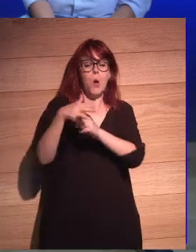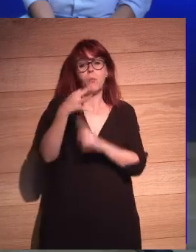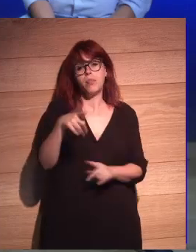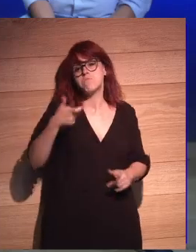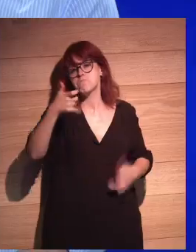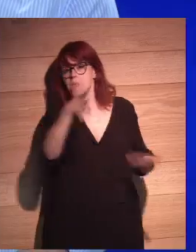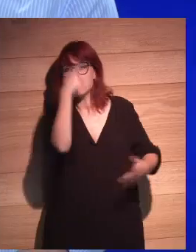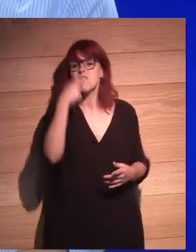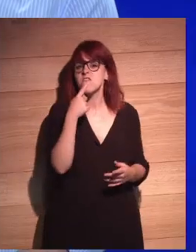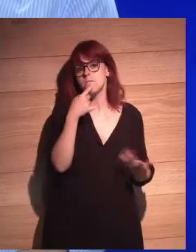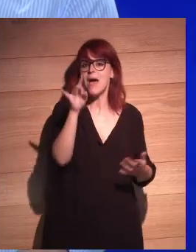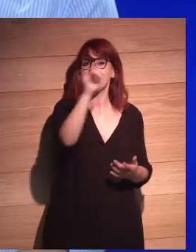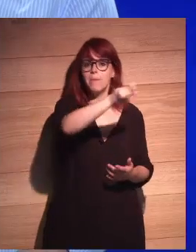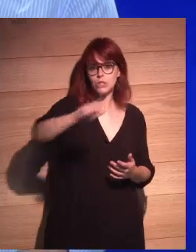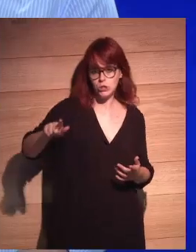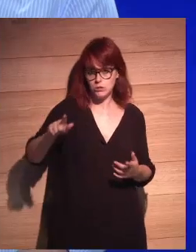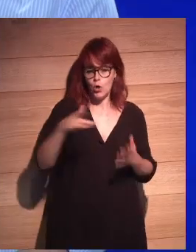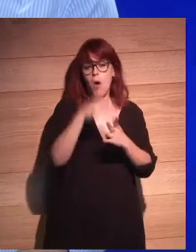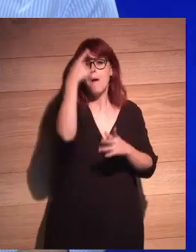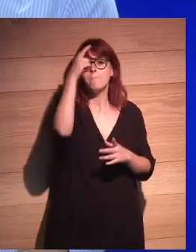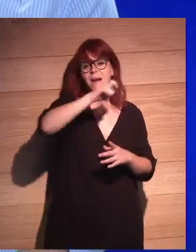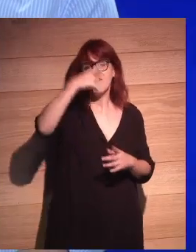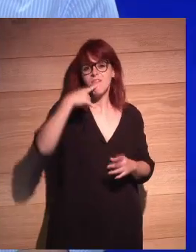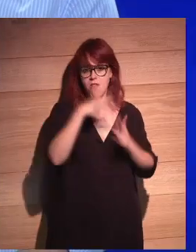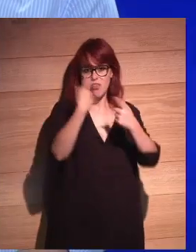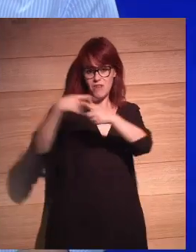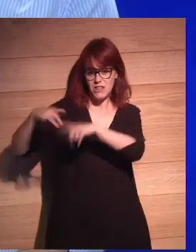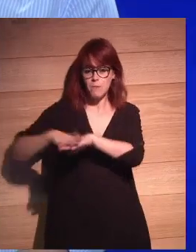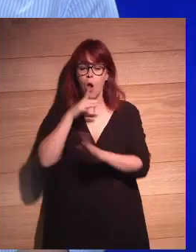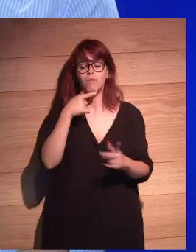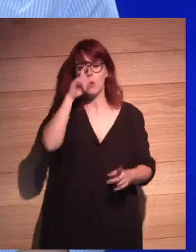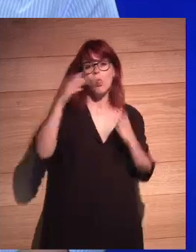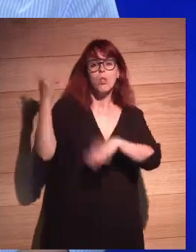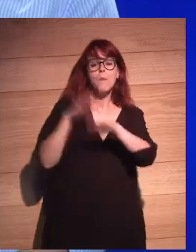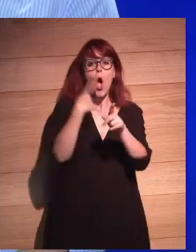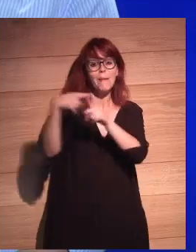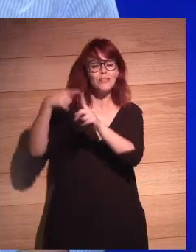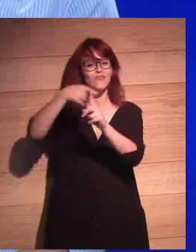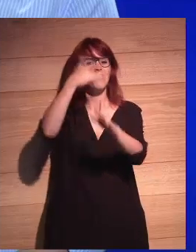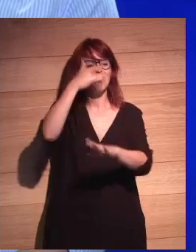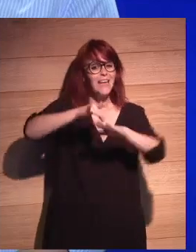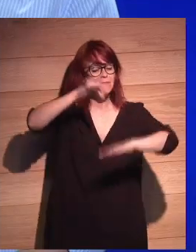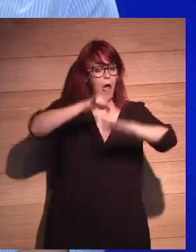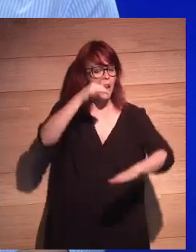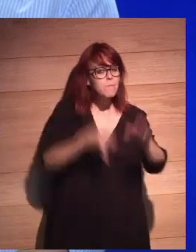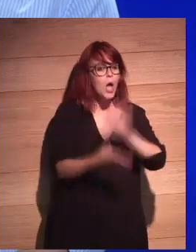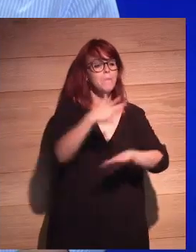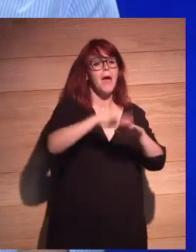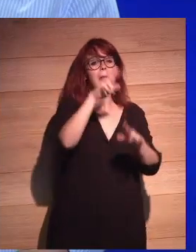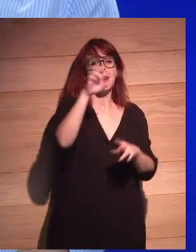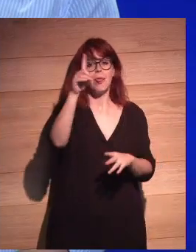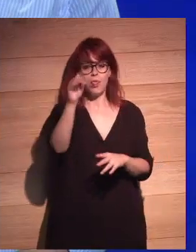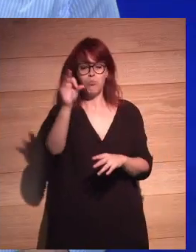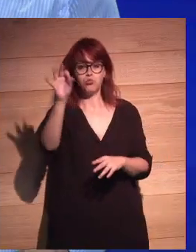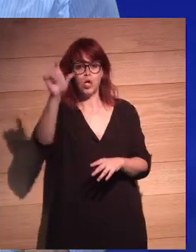technology, it could be, we could need 15 profiles. This is what we used to need when we created digital objects